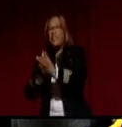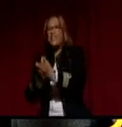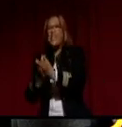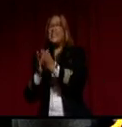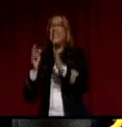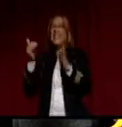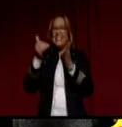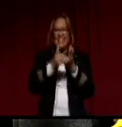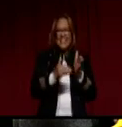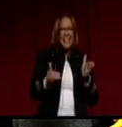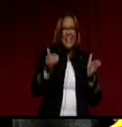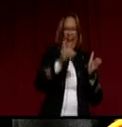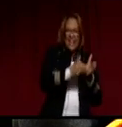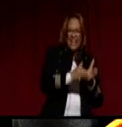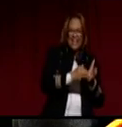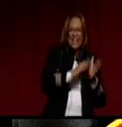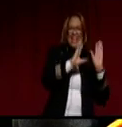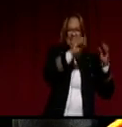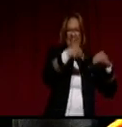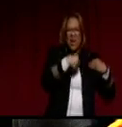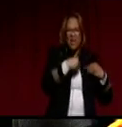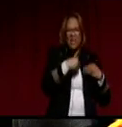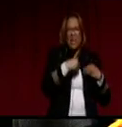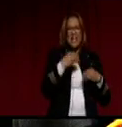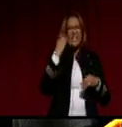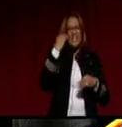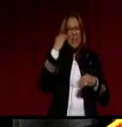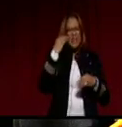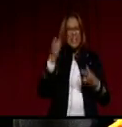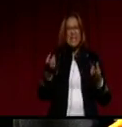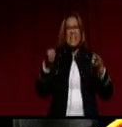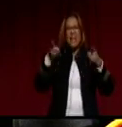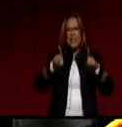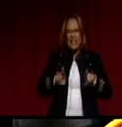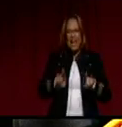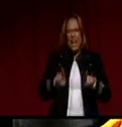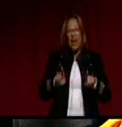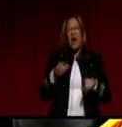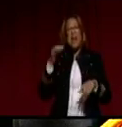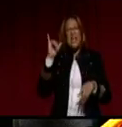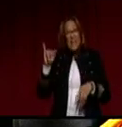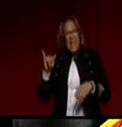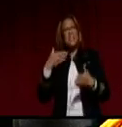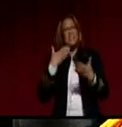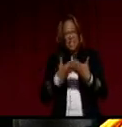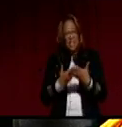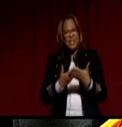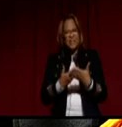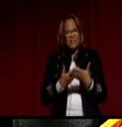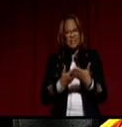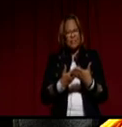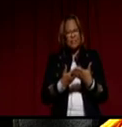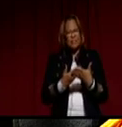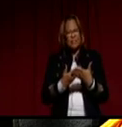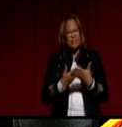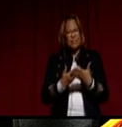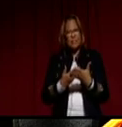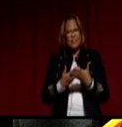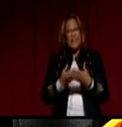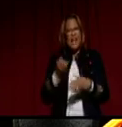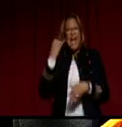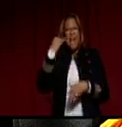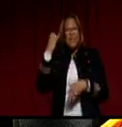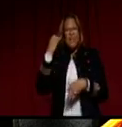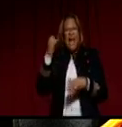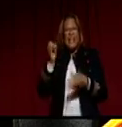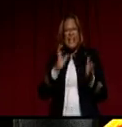over time. That's how we think the virus is going right now, which is good for us. If you had a genetic